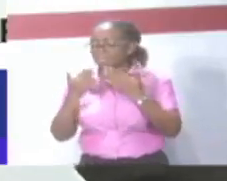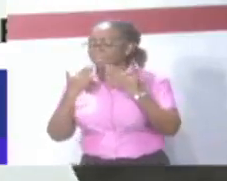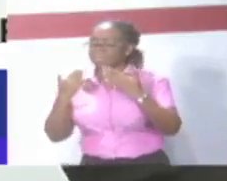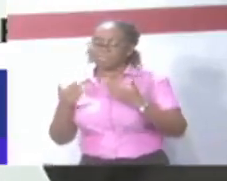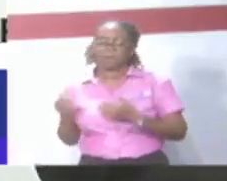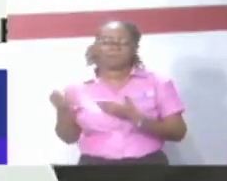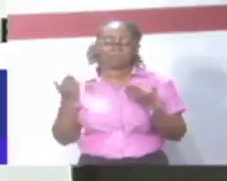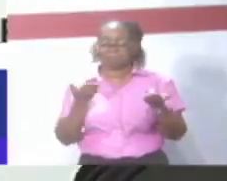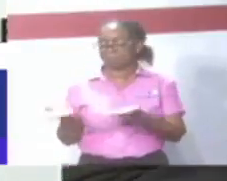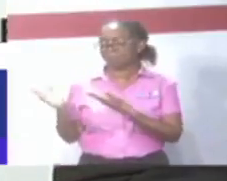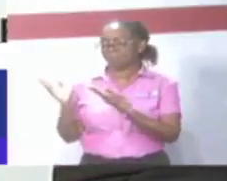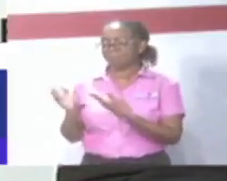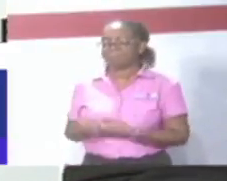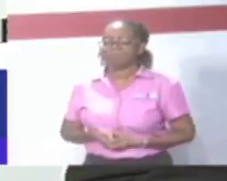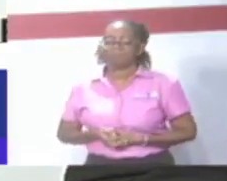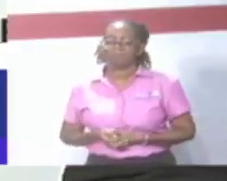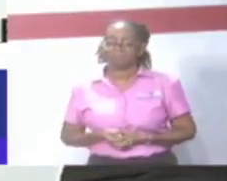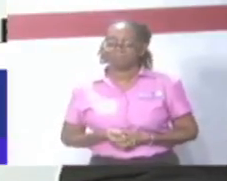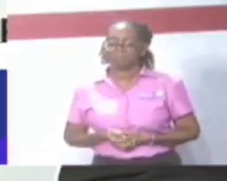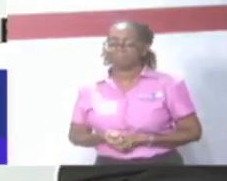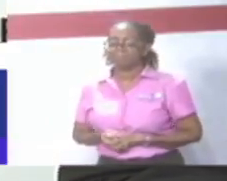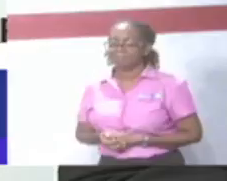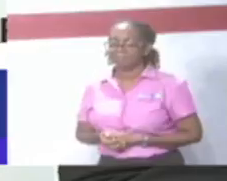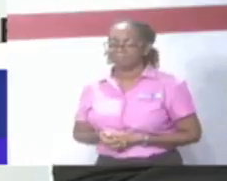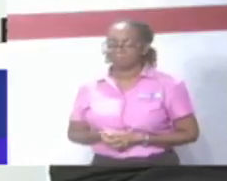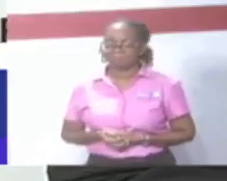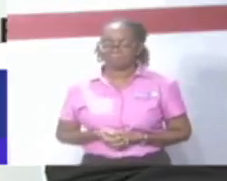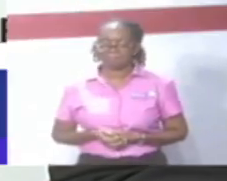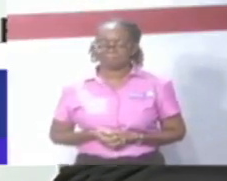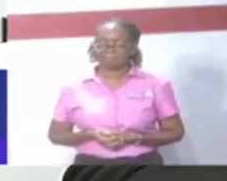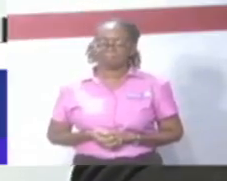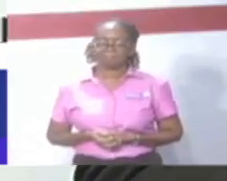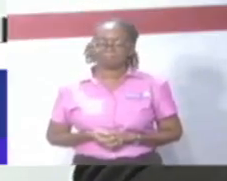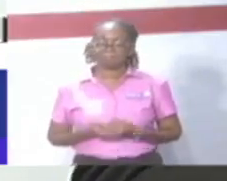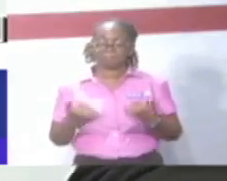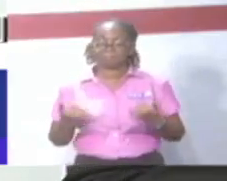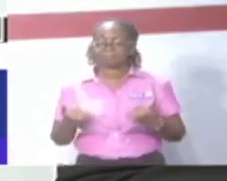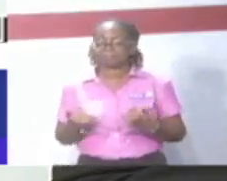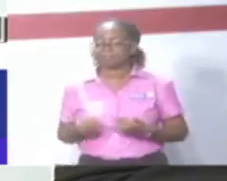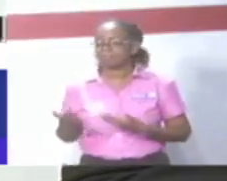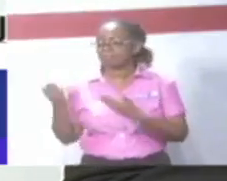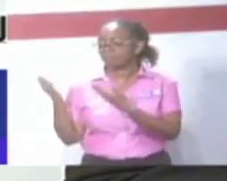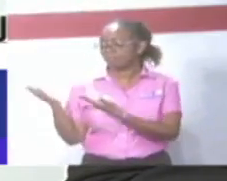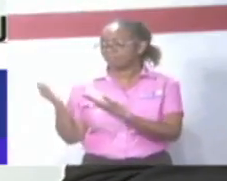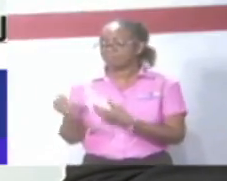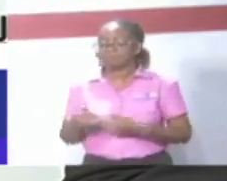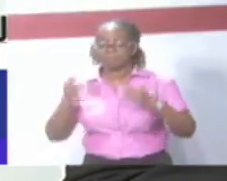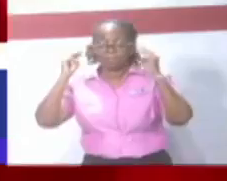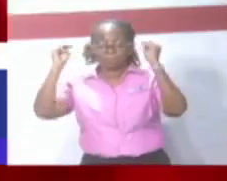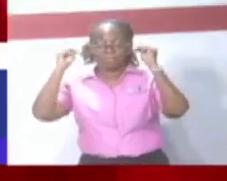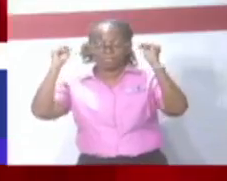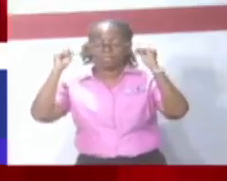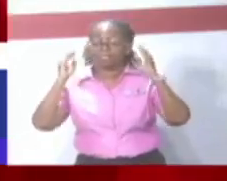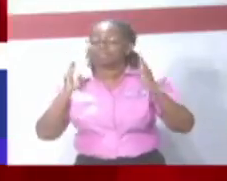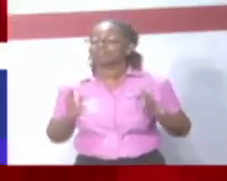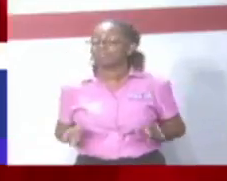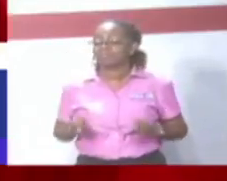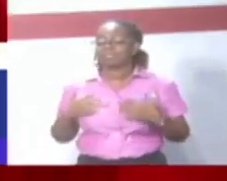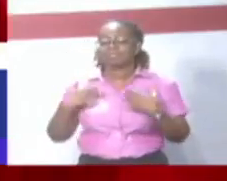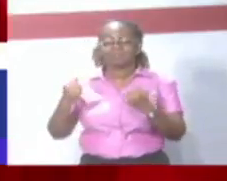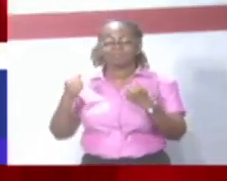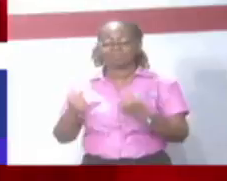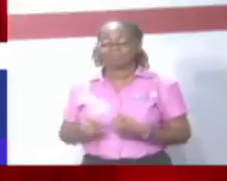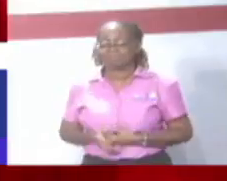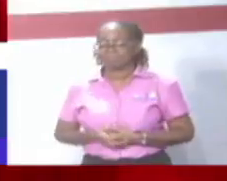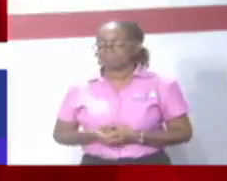And thank you very much, Dr. Parkinson. I now hand you over to the Honorable Terence Yal Singh, Minister of Health, who will speak on the